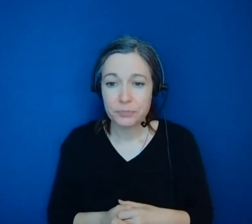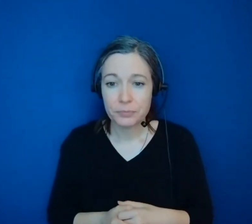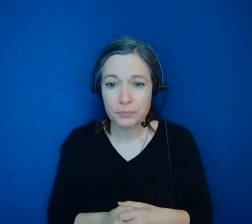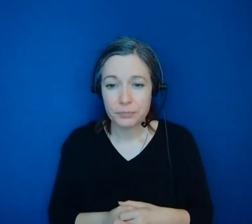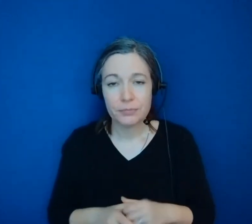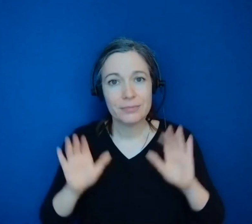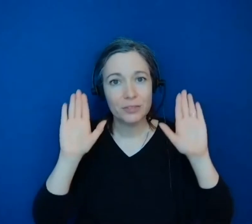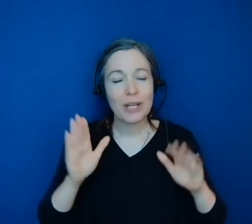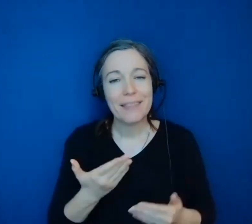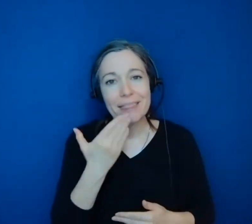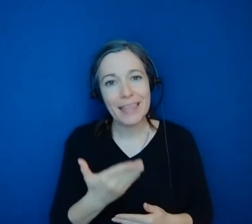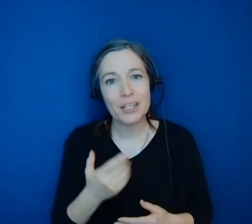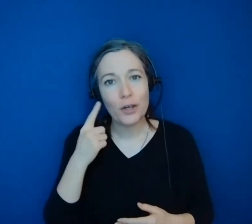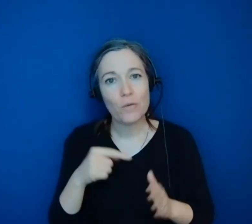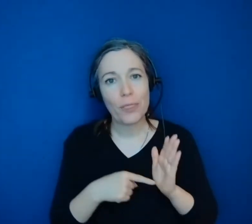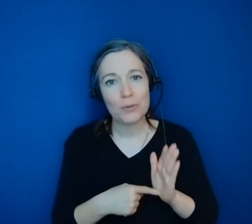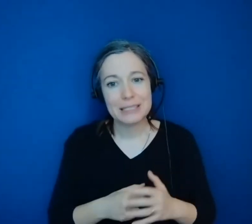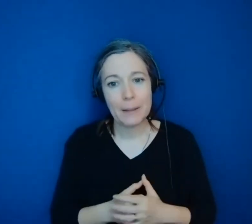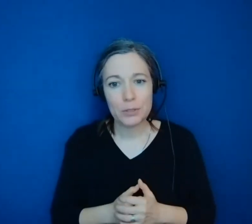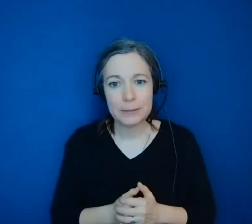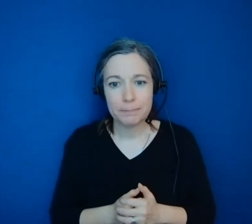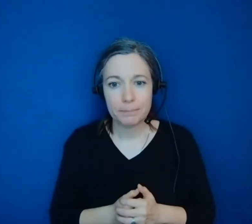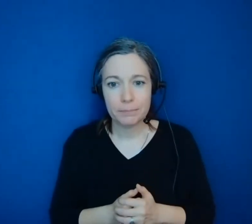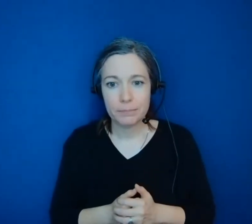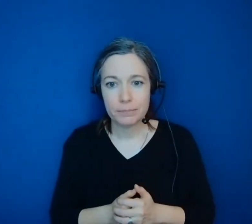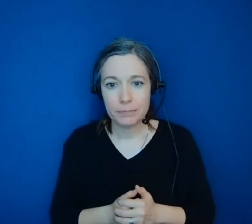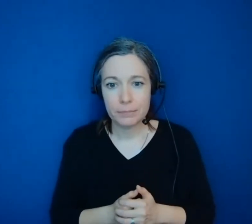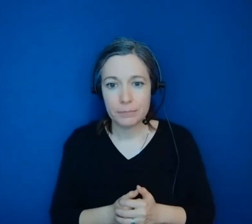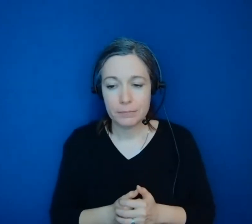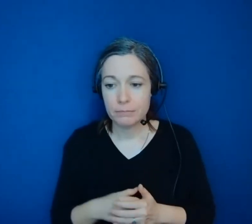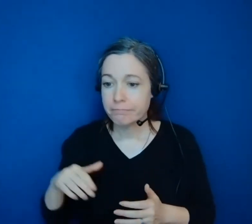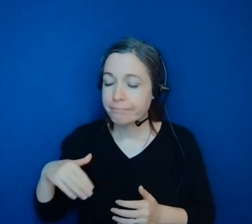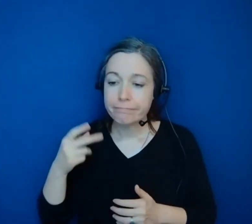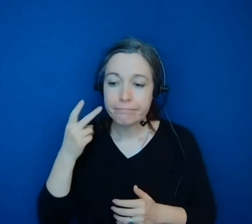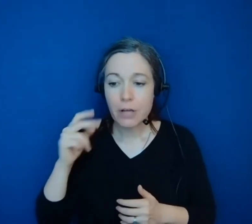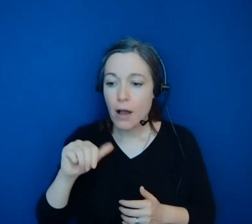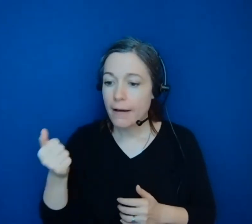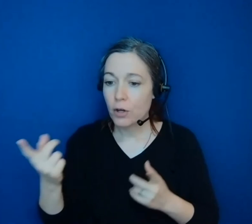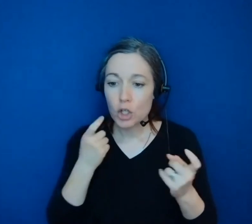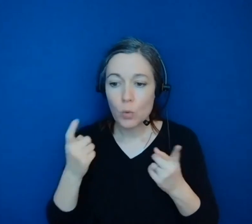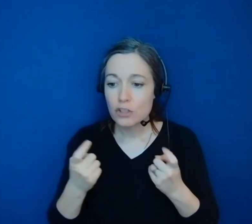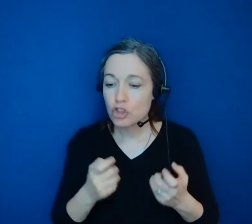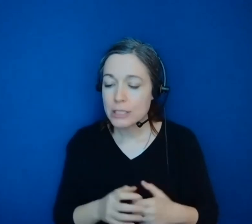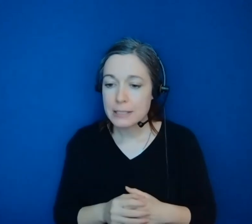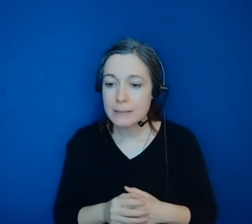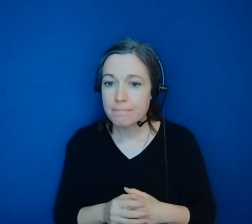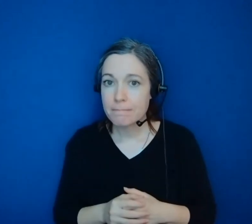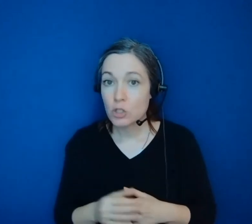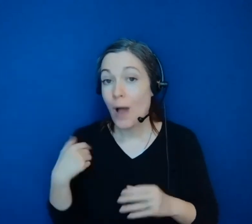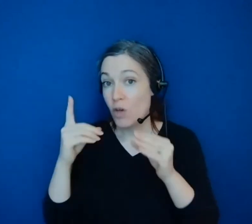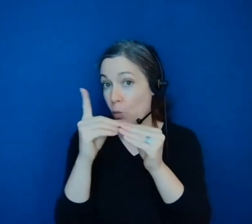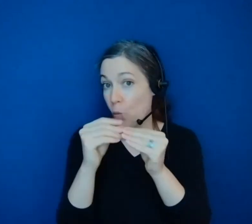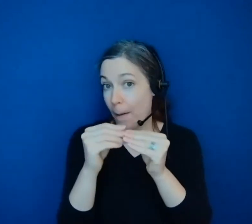That's great guys, thank you for those examples. Um, I haven't seen any other questions come in the chat for you so let me throw one more